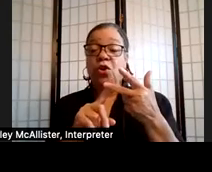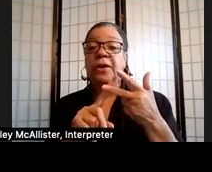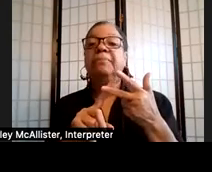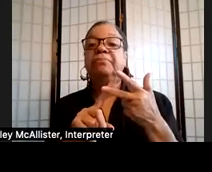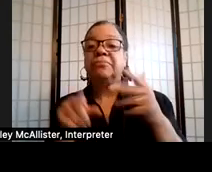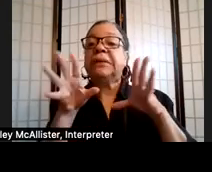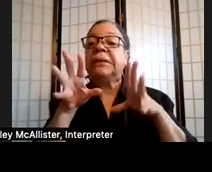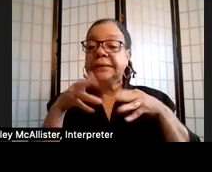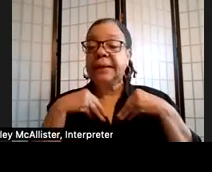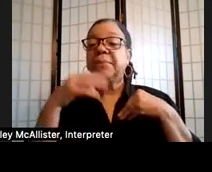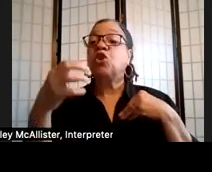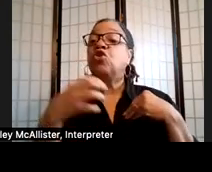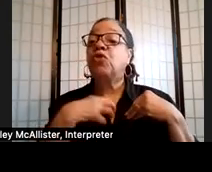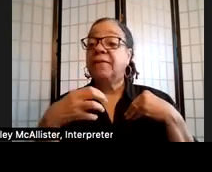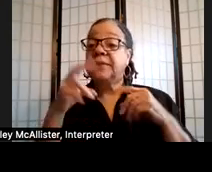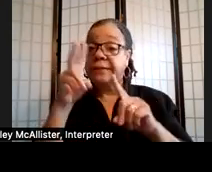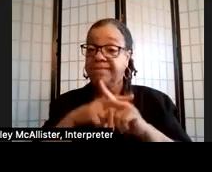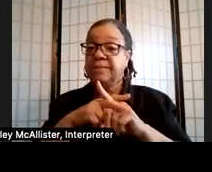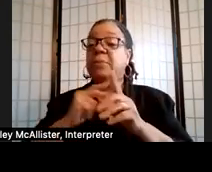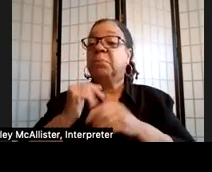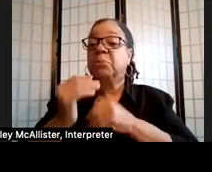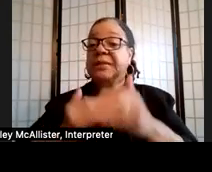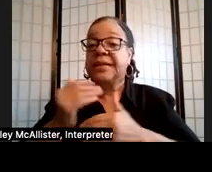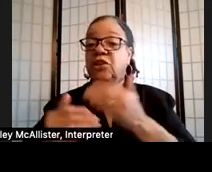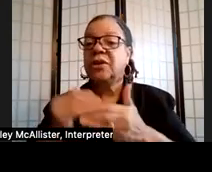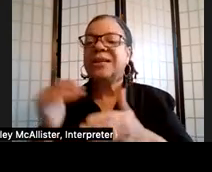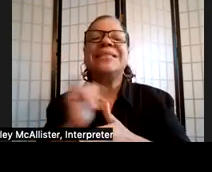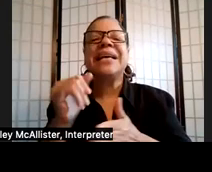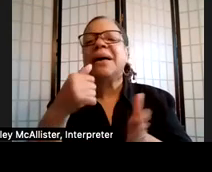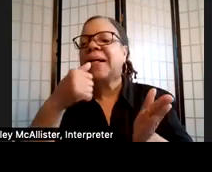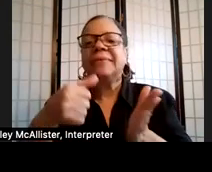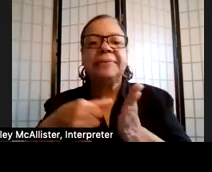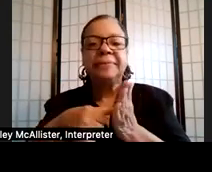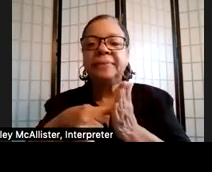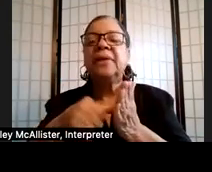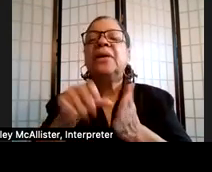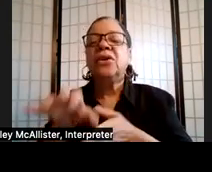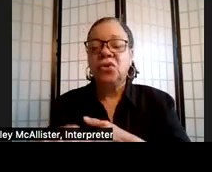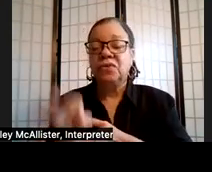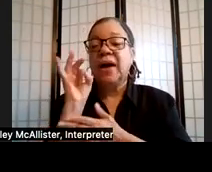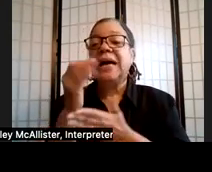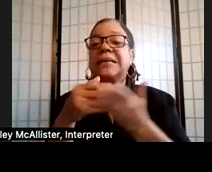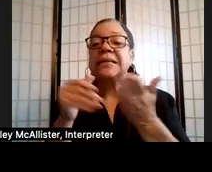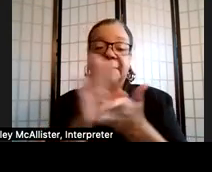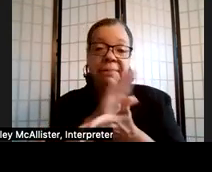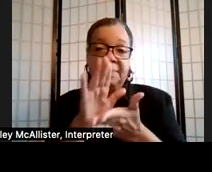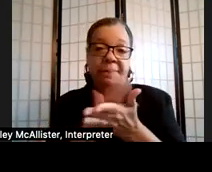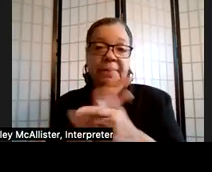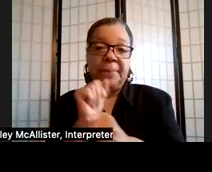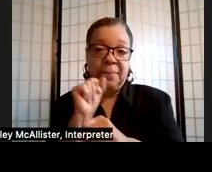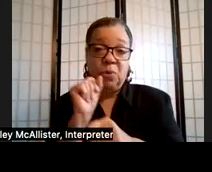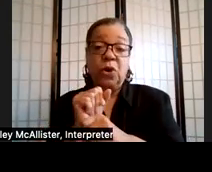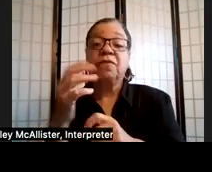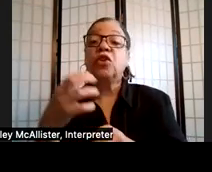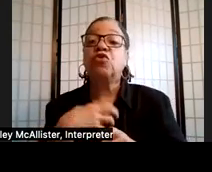a grievance procedure. Like the notice, you will find sample documents for grievance